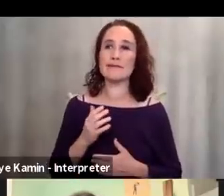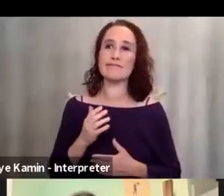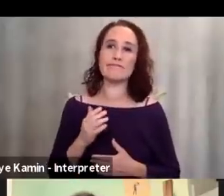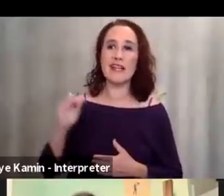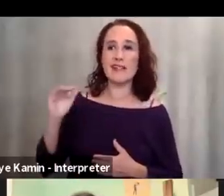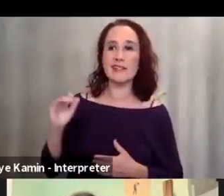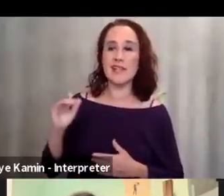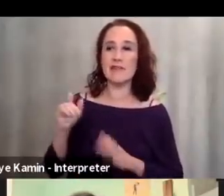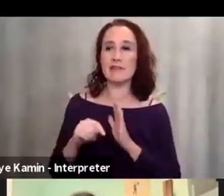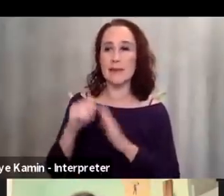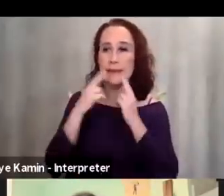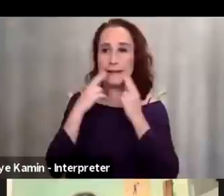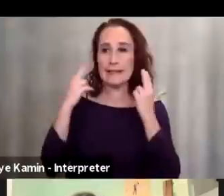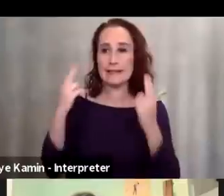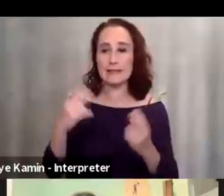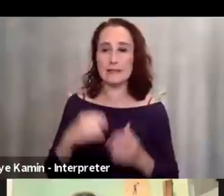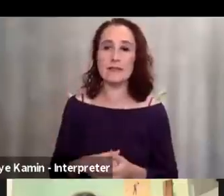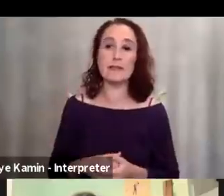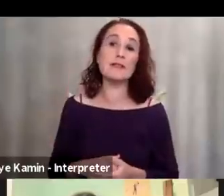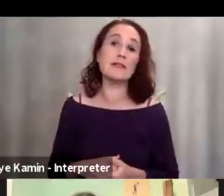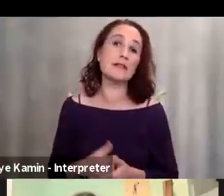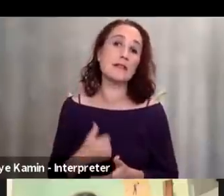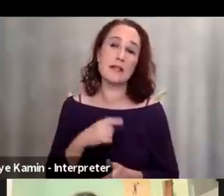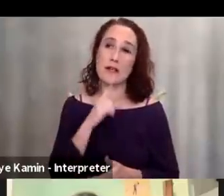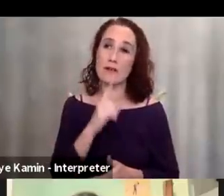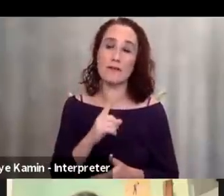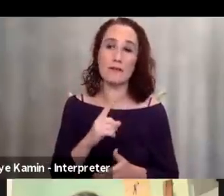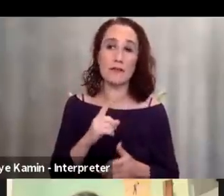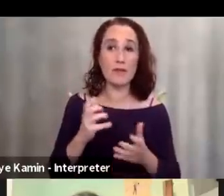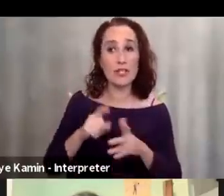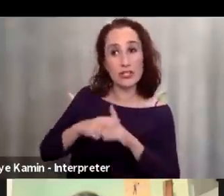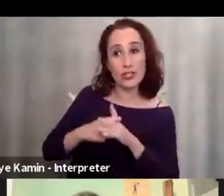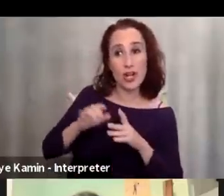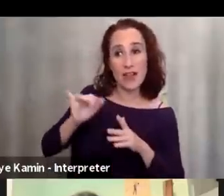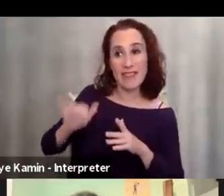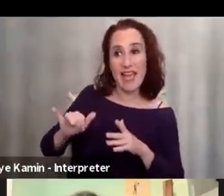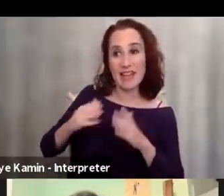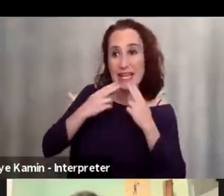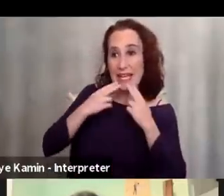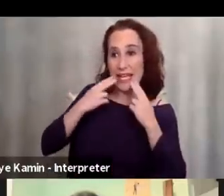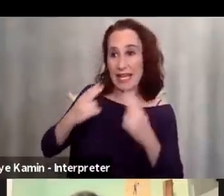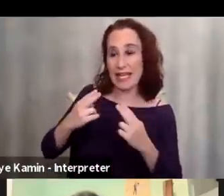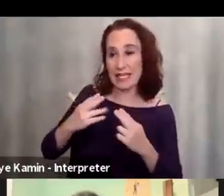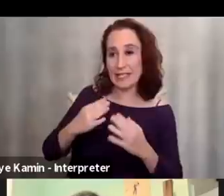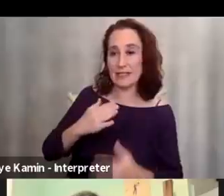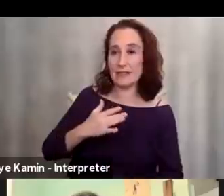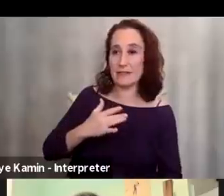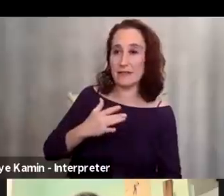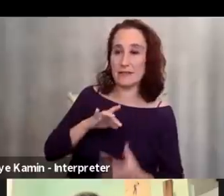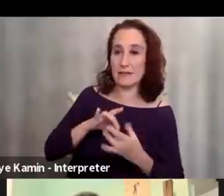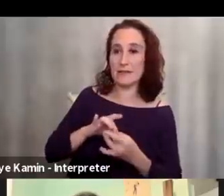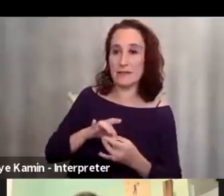childhood. The place that I really want to start from. And it also, they're fun, and